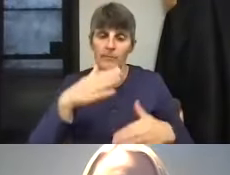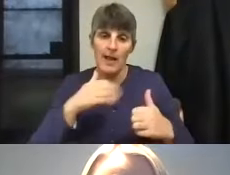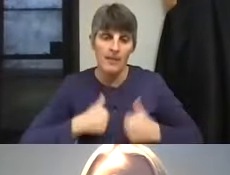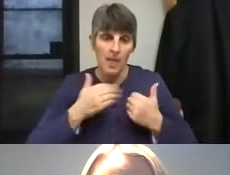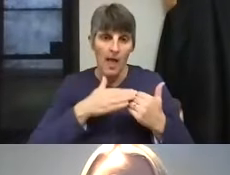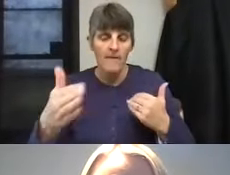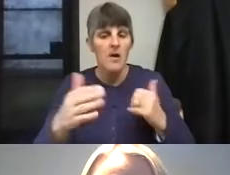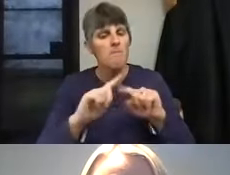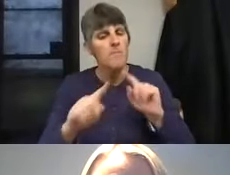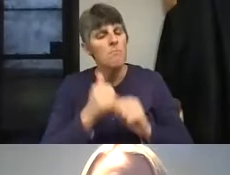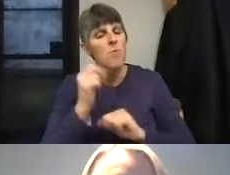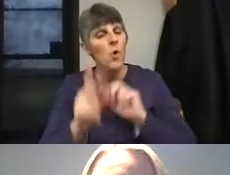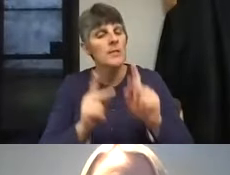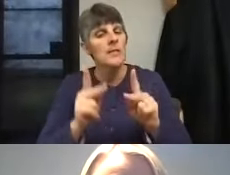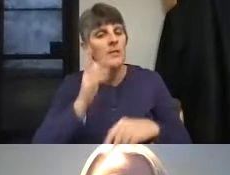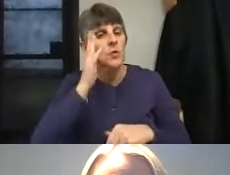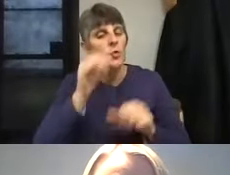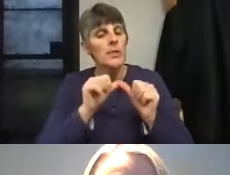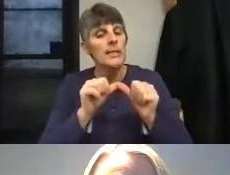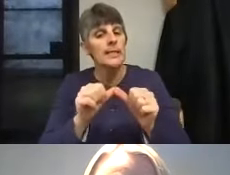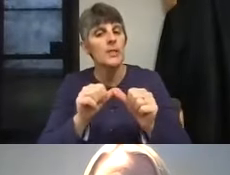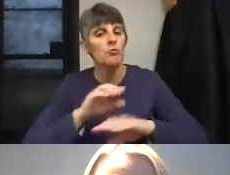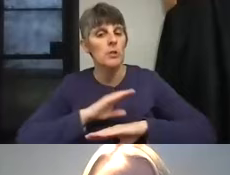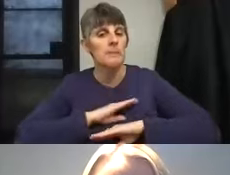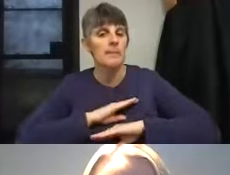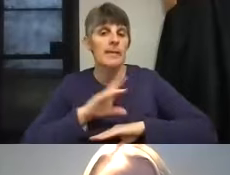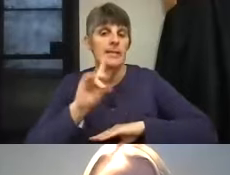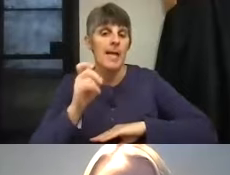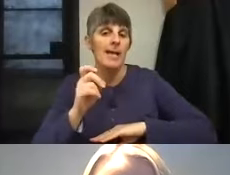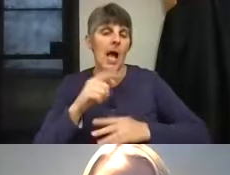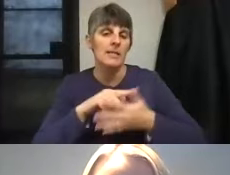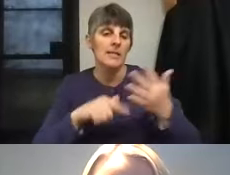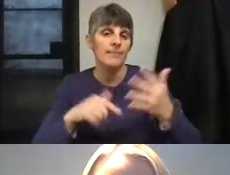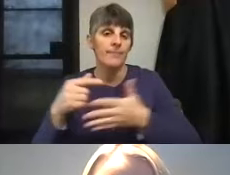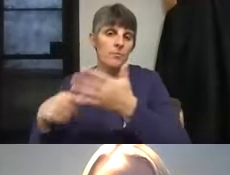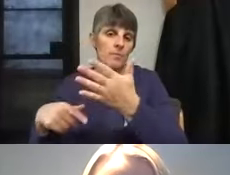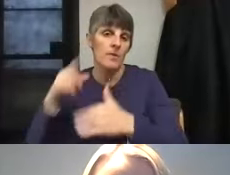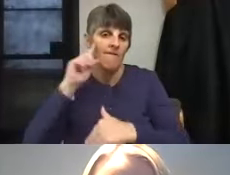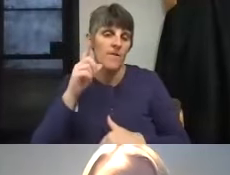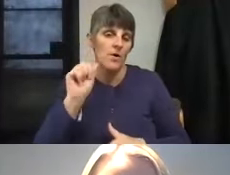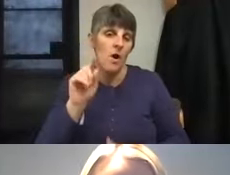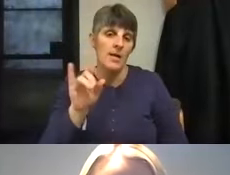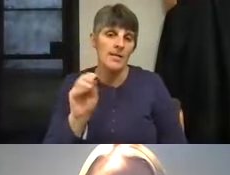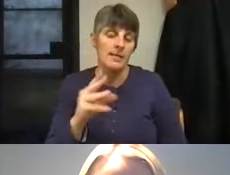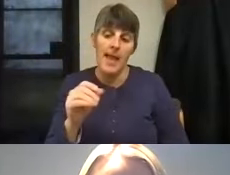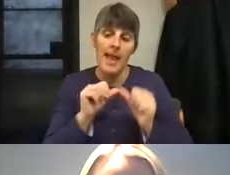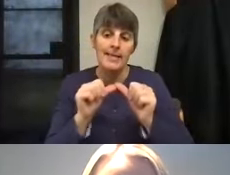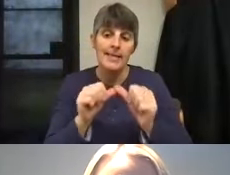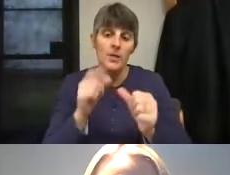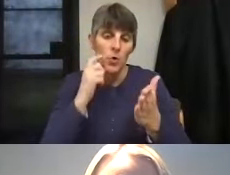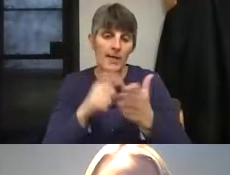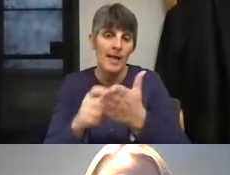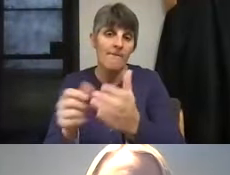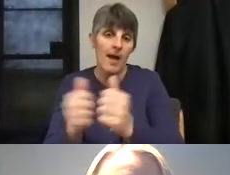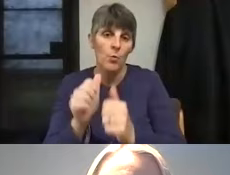But most individuals will continue to meet diagnostic criteria for autism and continue to identify